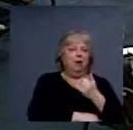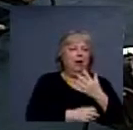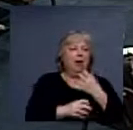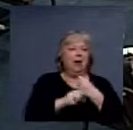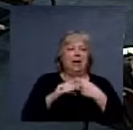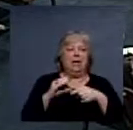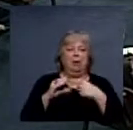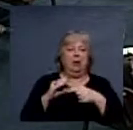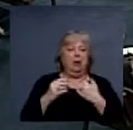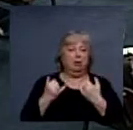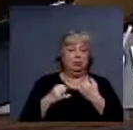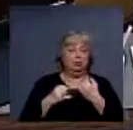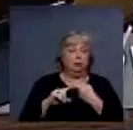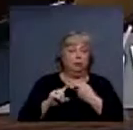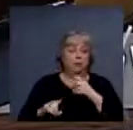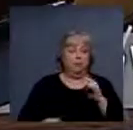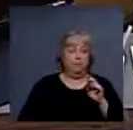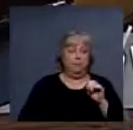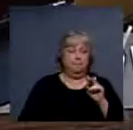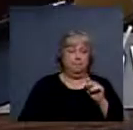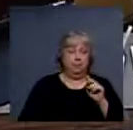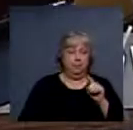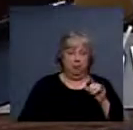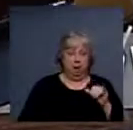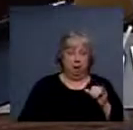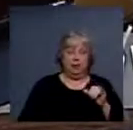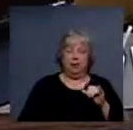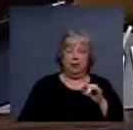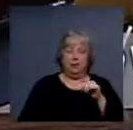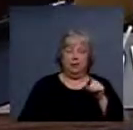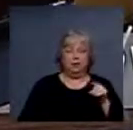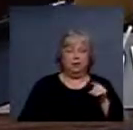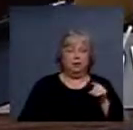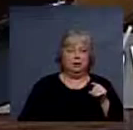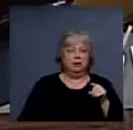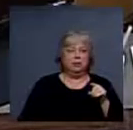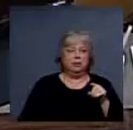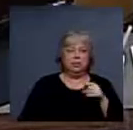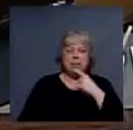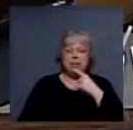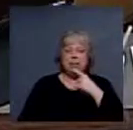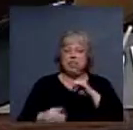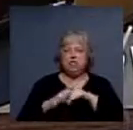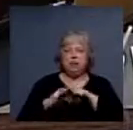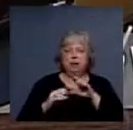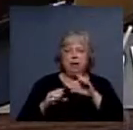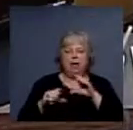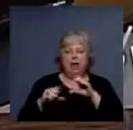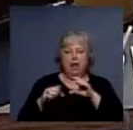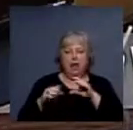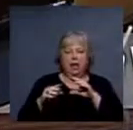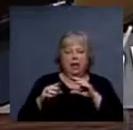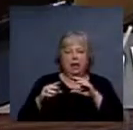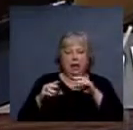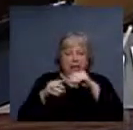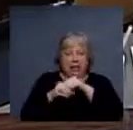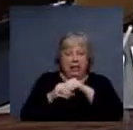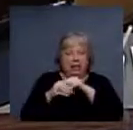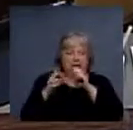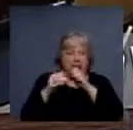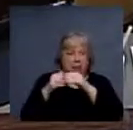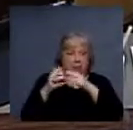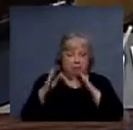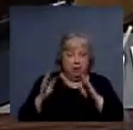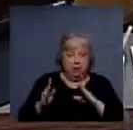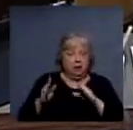from Mandy, and she did share with me that she was going to insulate the portion of the building that